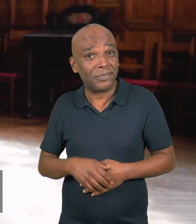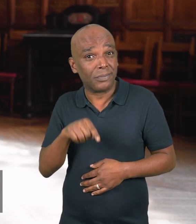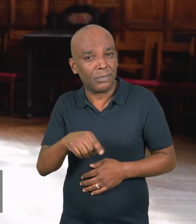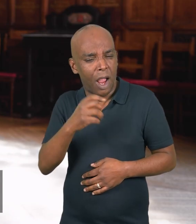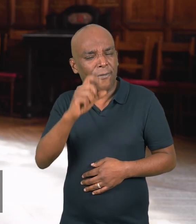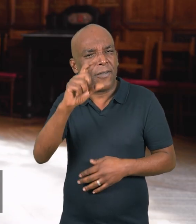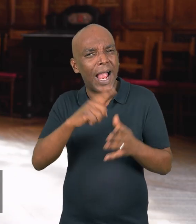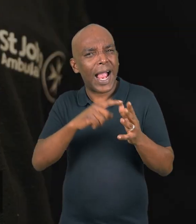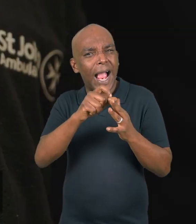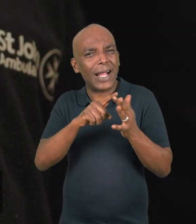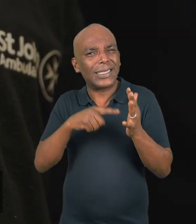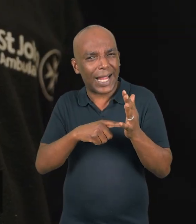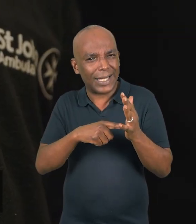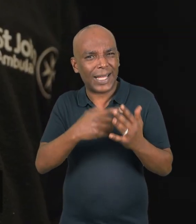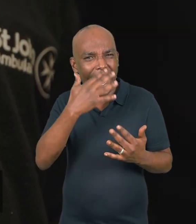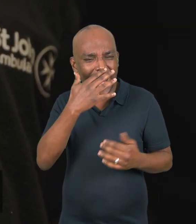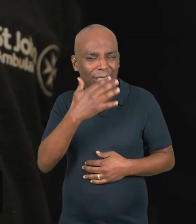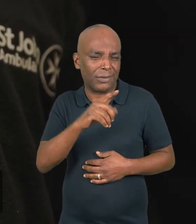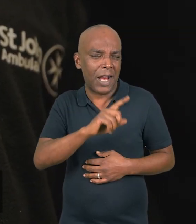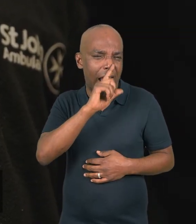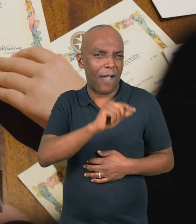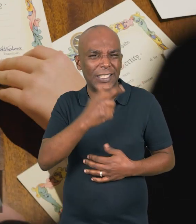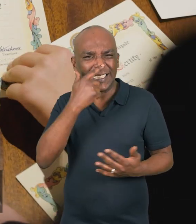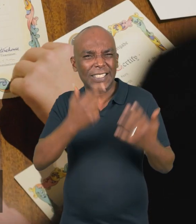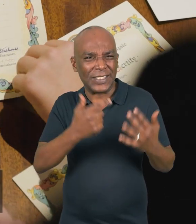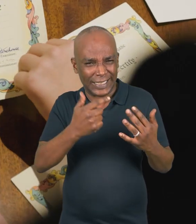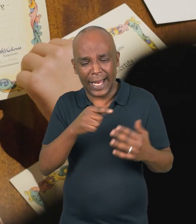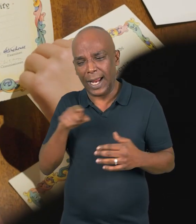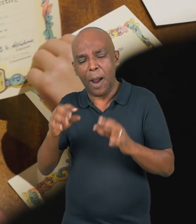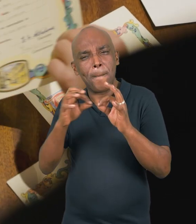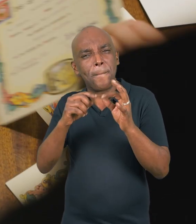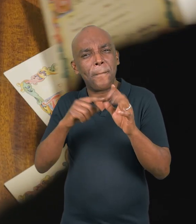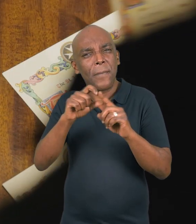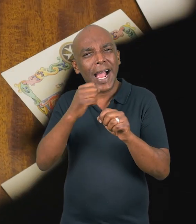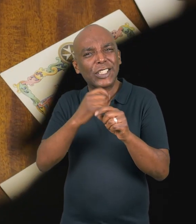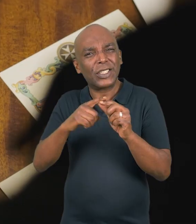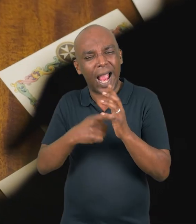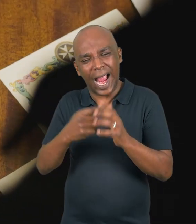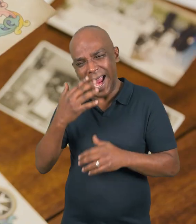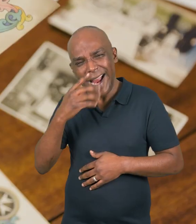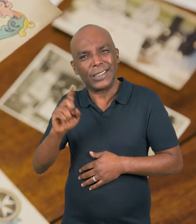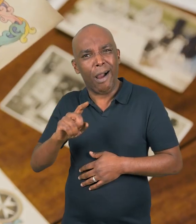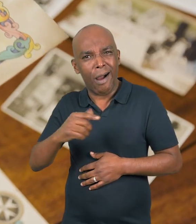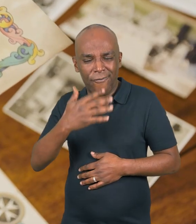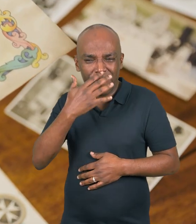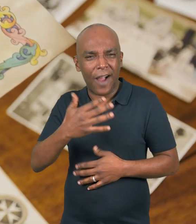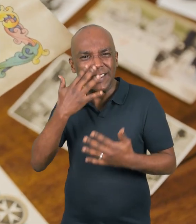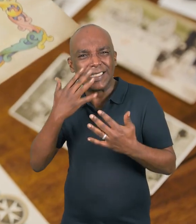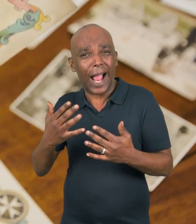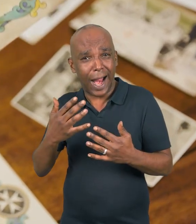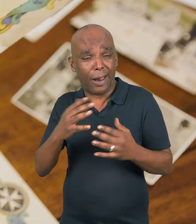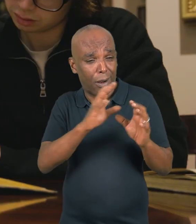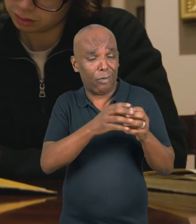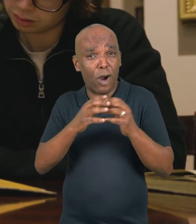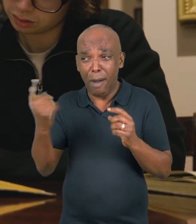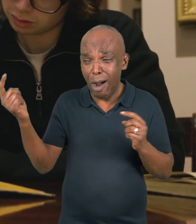England, this includes the cadets that are aged between 11 and 17, and the badgers that are aged between 5 and 10. And